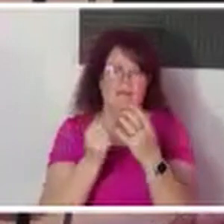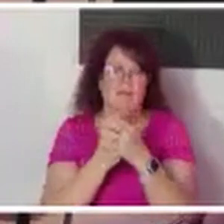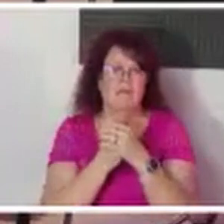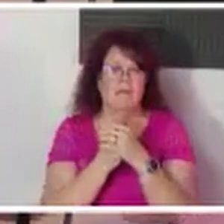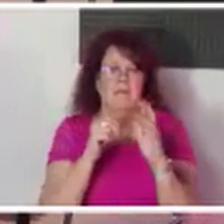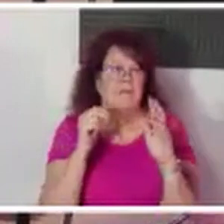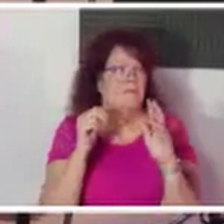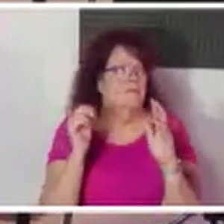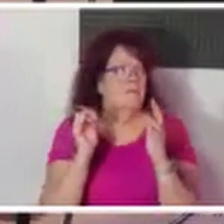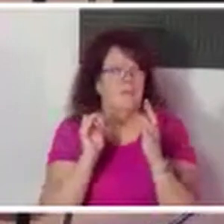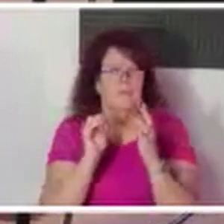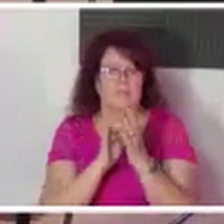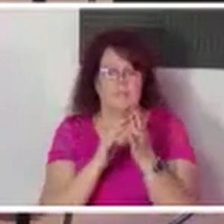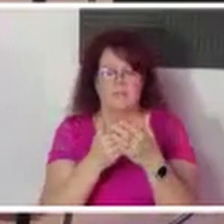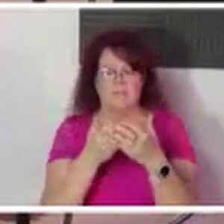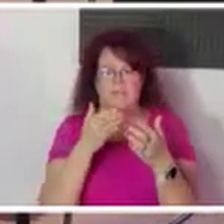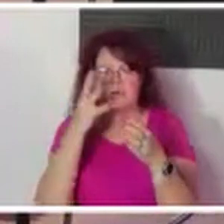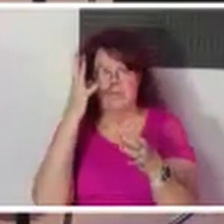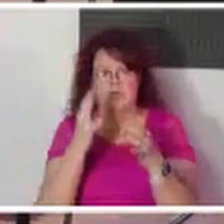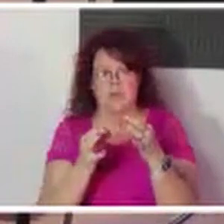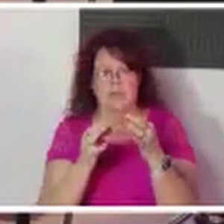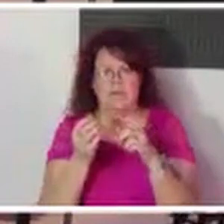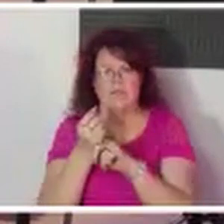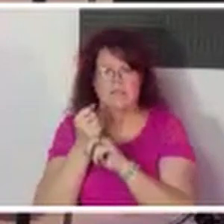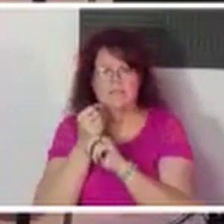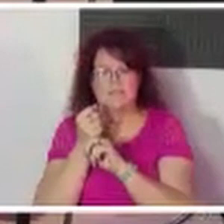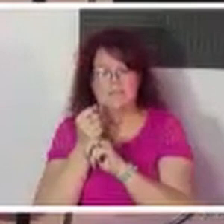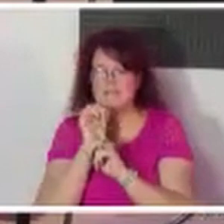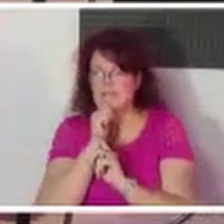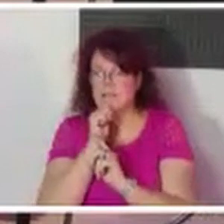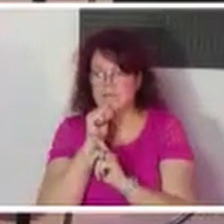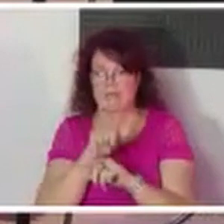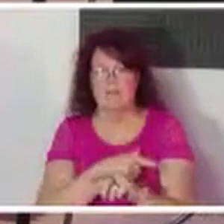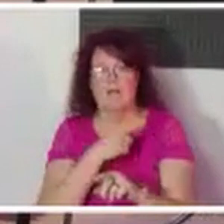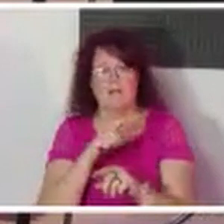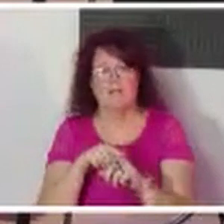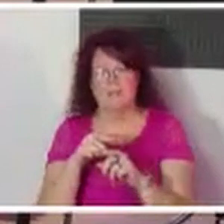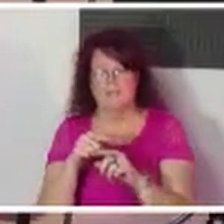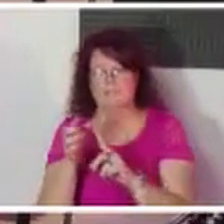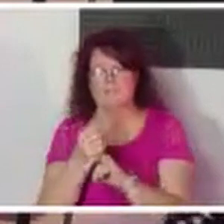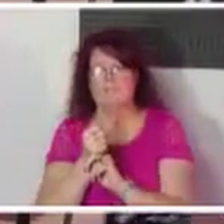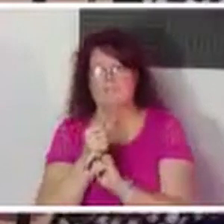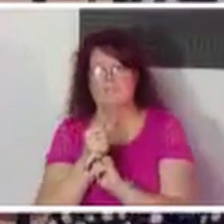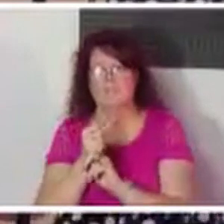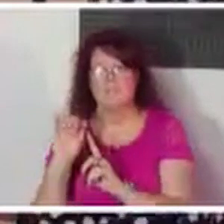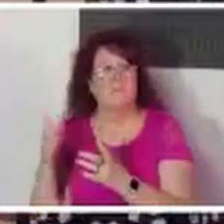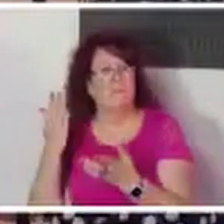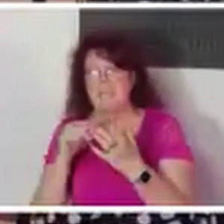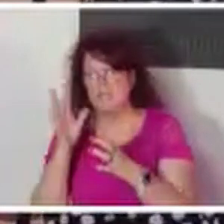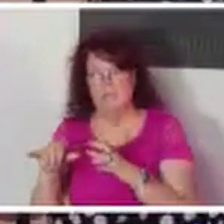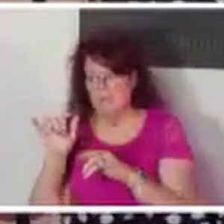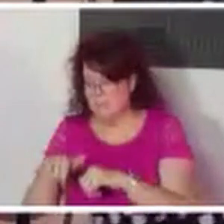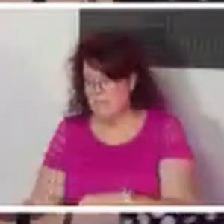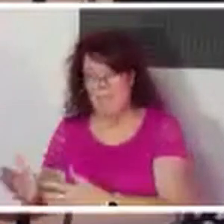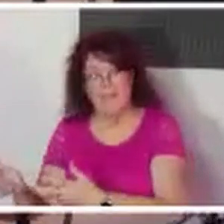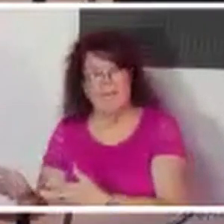people are sitting in pretrial custody and suffering the effects of long-term incarceration, even though they may not have done what they were accused of. Their case could